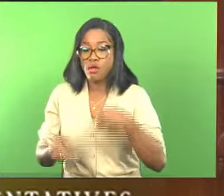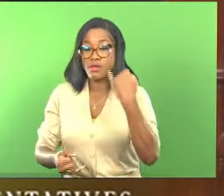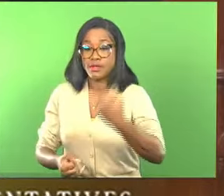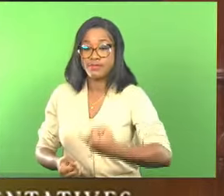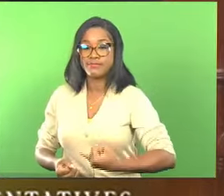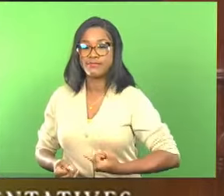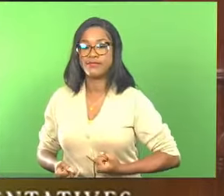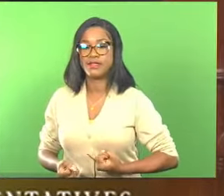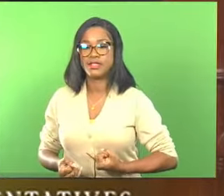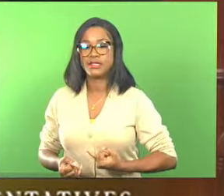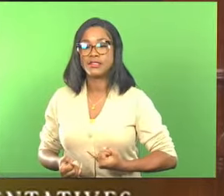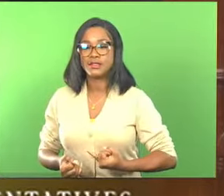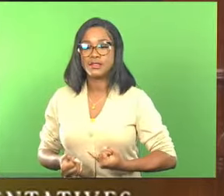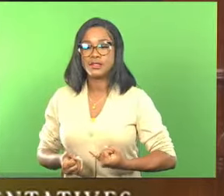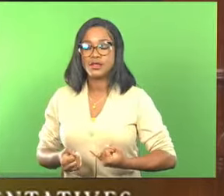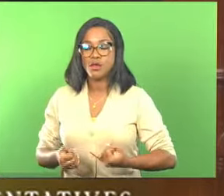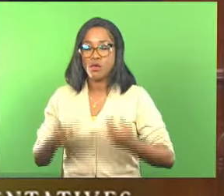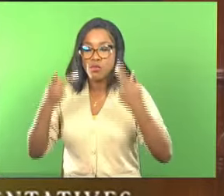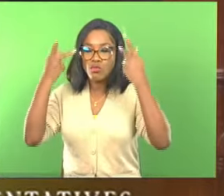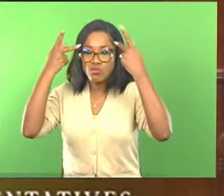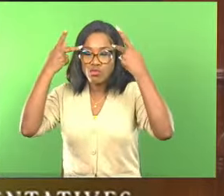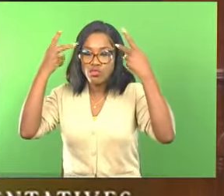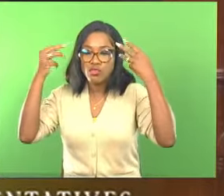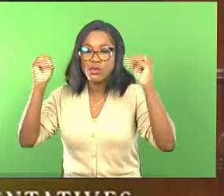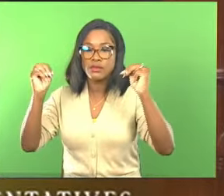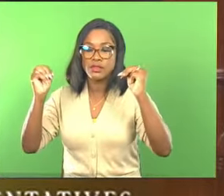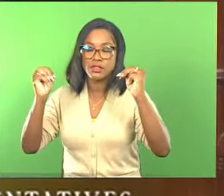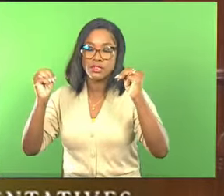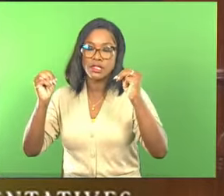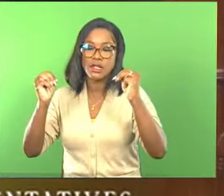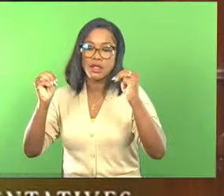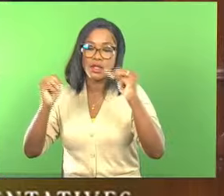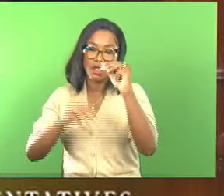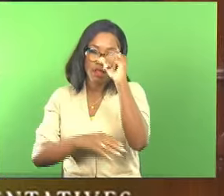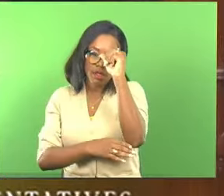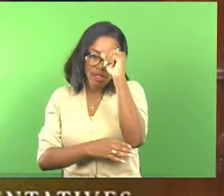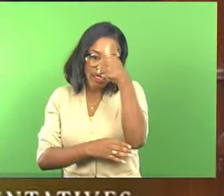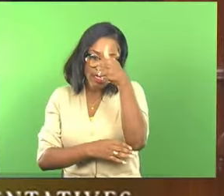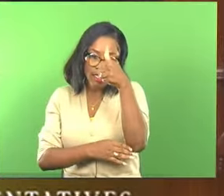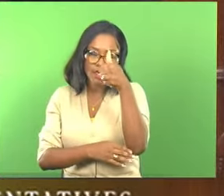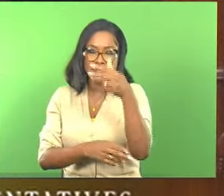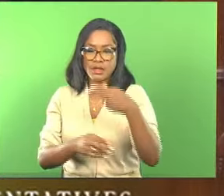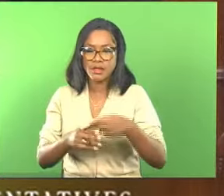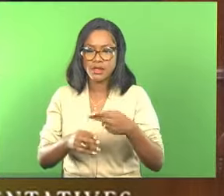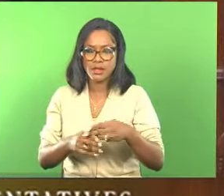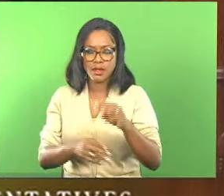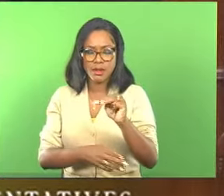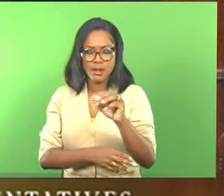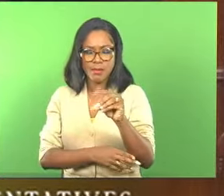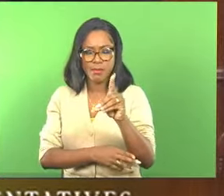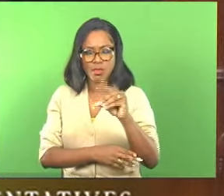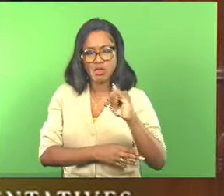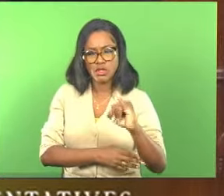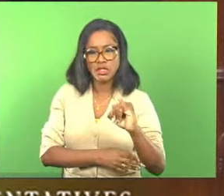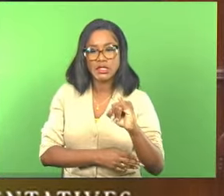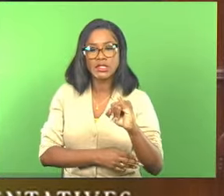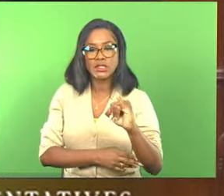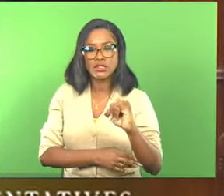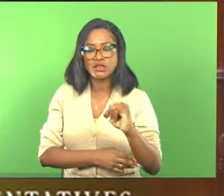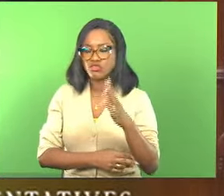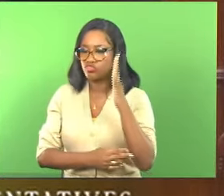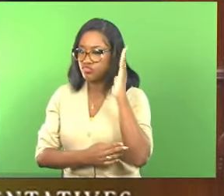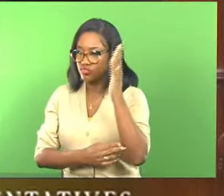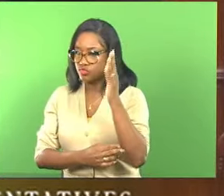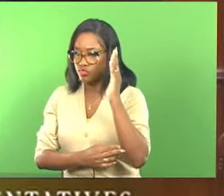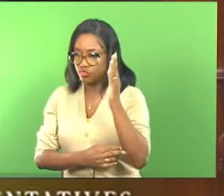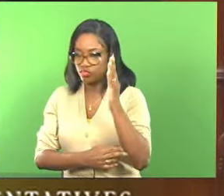you, the Honorable Shri Narendra Modi, Prime Minister of the Republic of India, to address